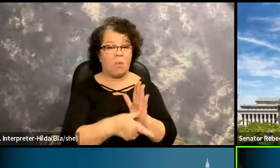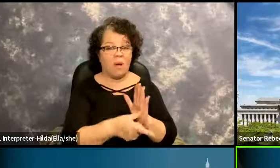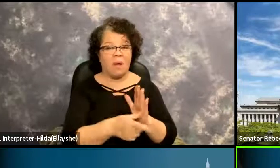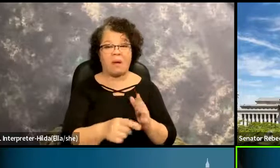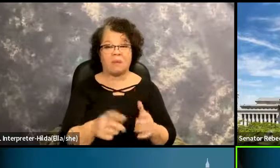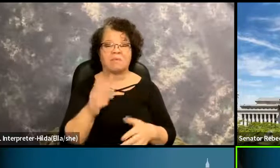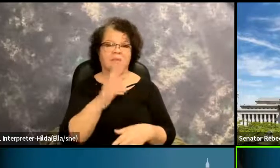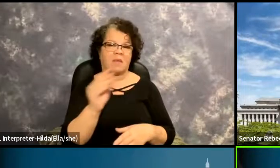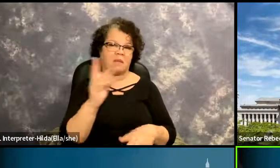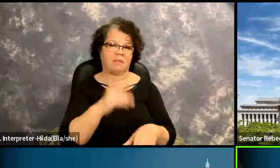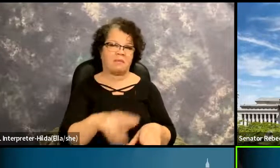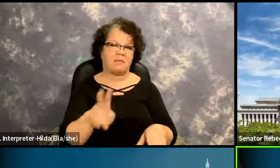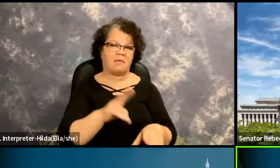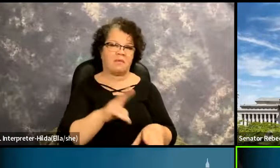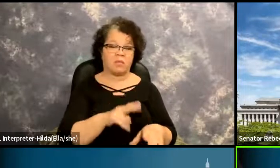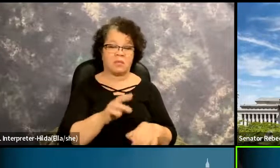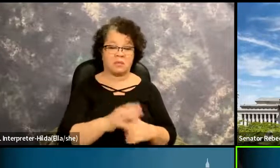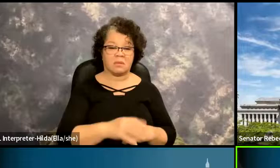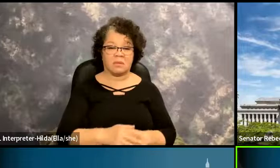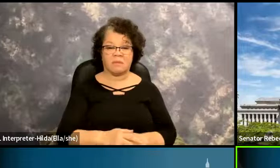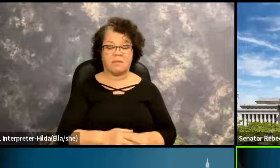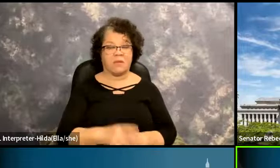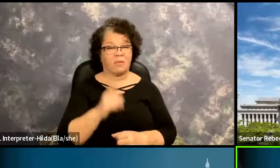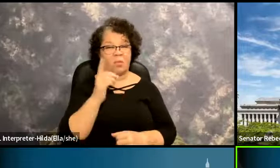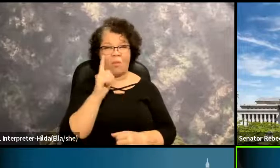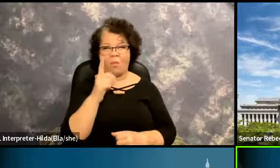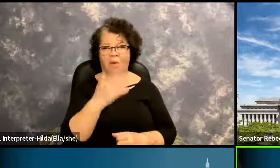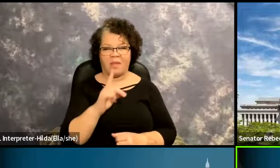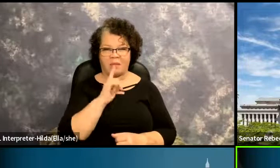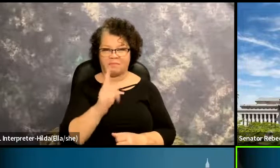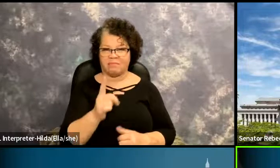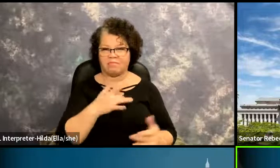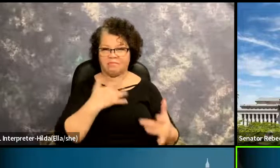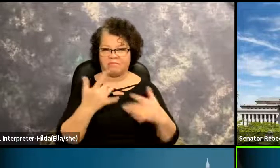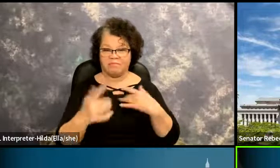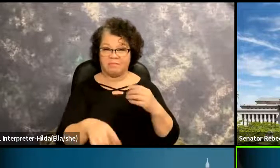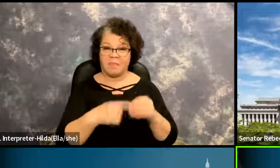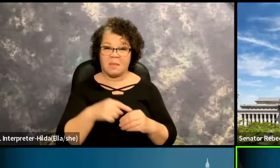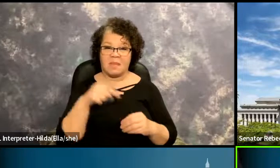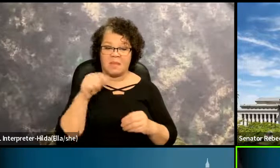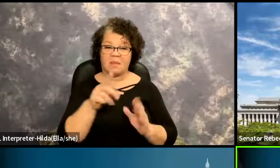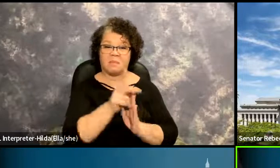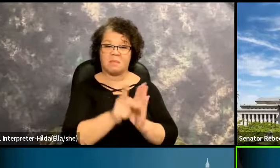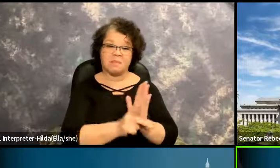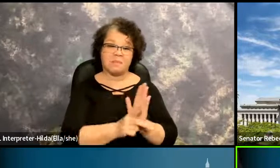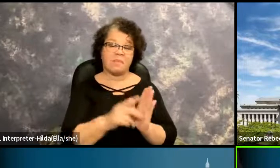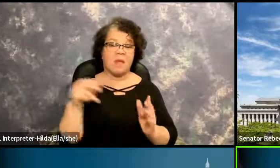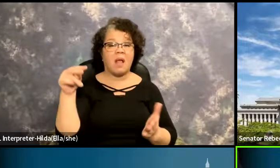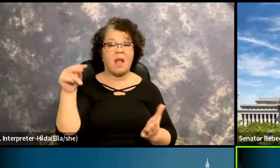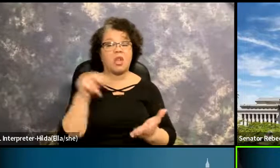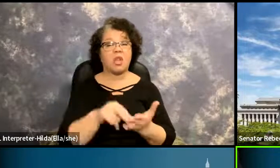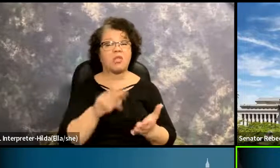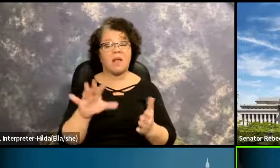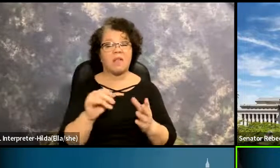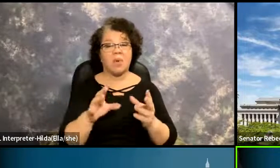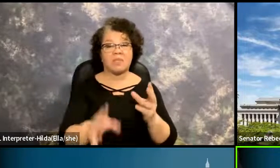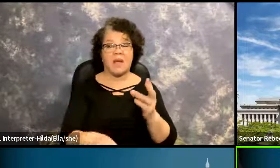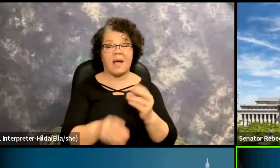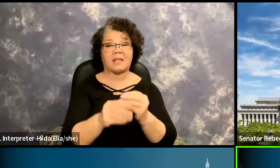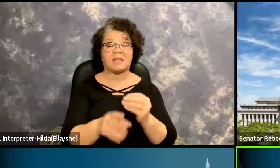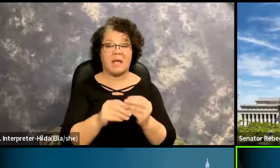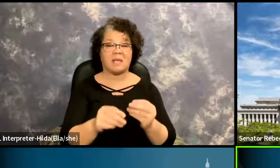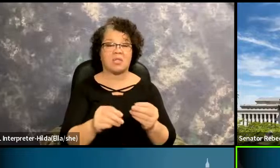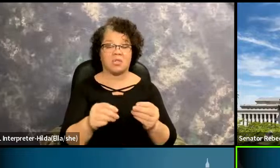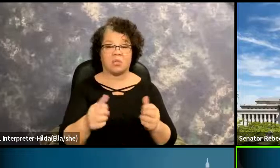course, the thing I'm really excited about this particular policy is that it looks at these accessory dwelling units and actually